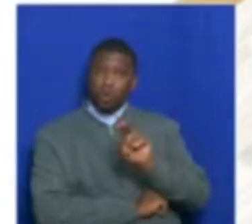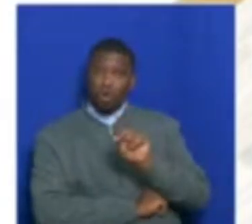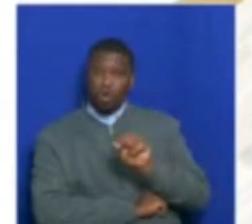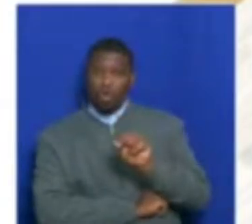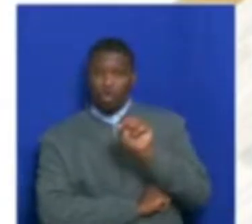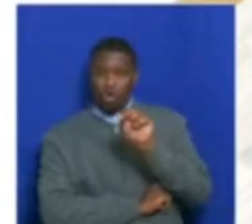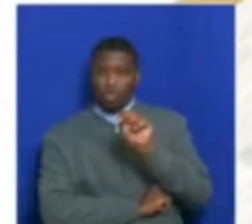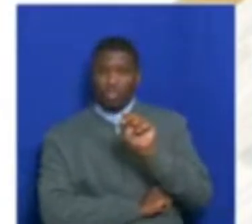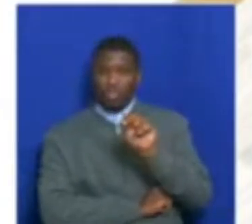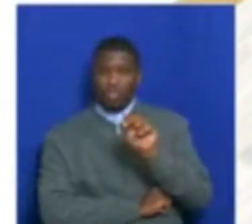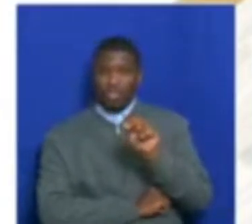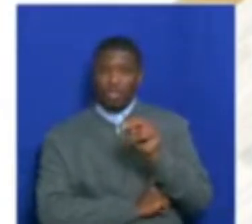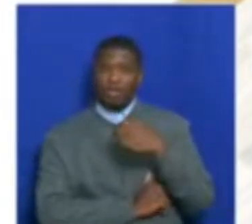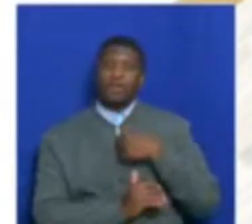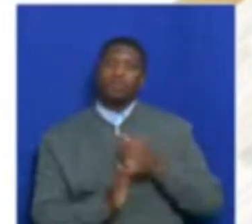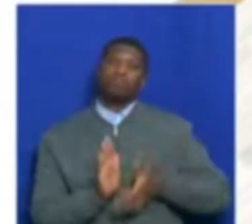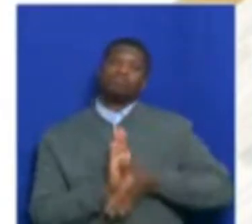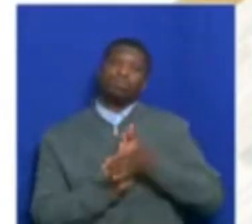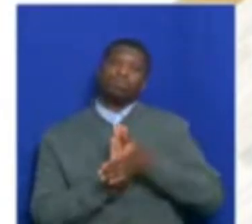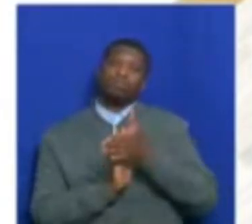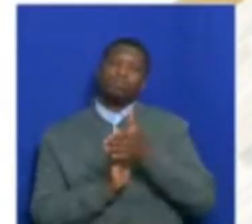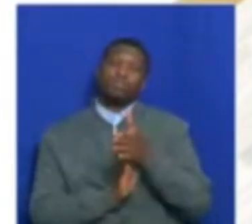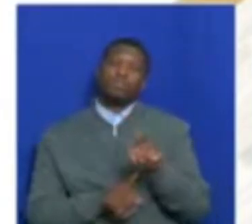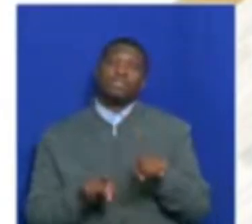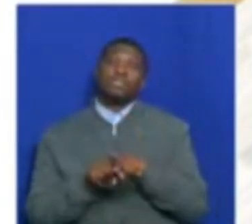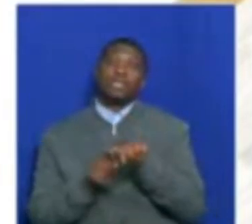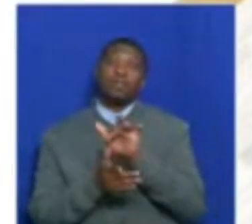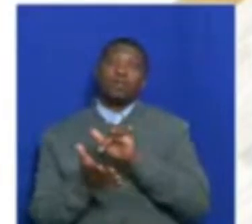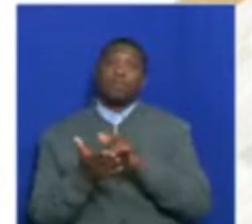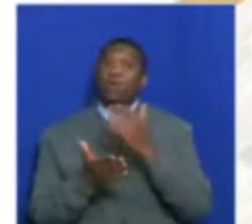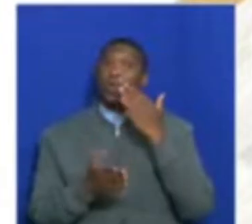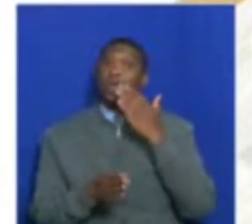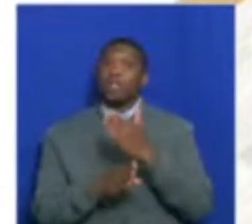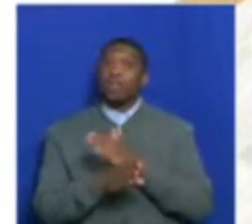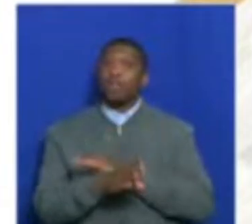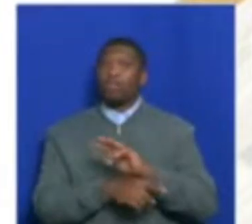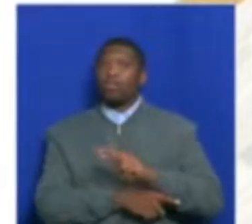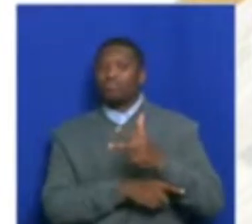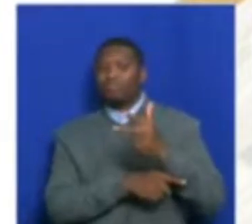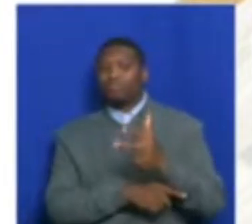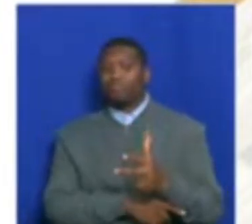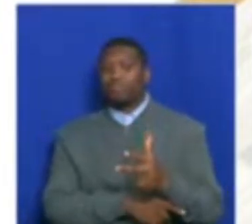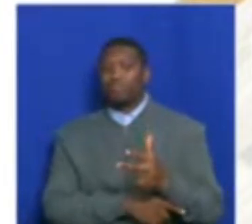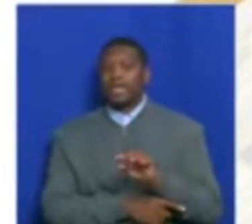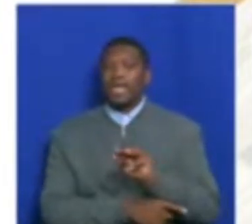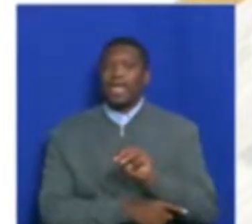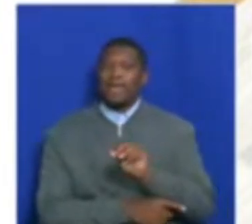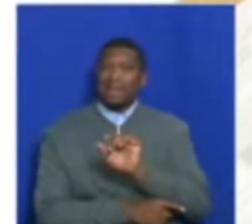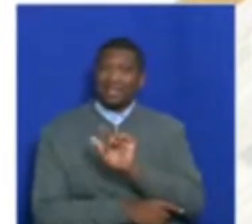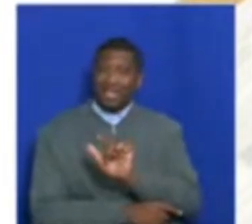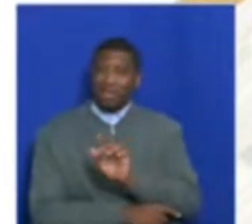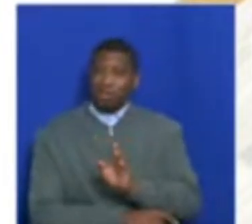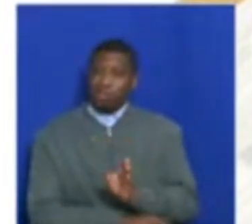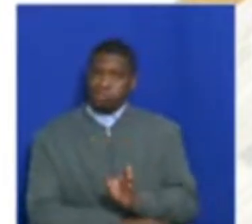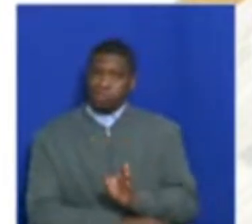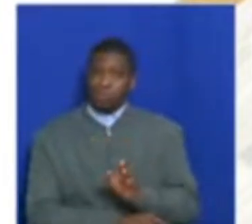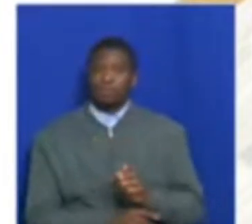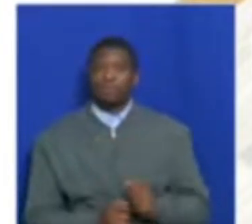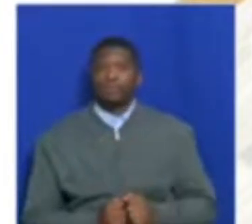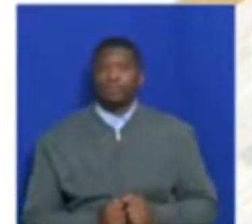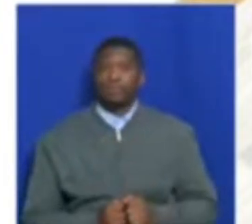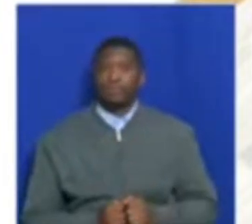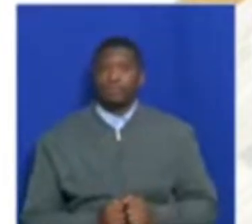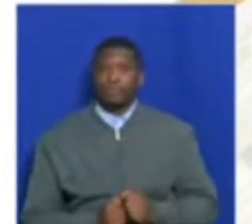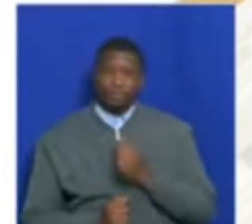to the same spot where I was static on the M7 Edwin Soils Drive. I was parked in the